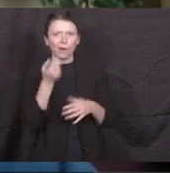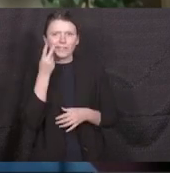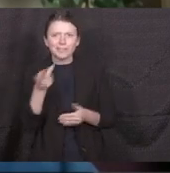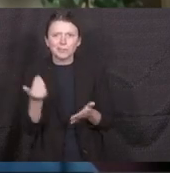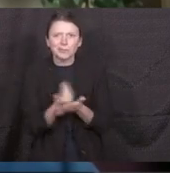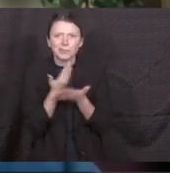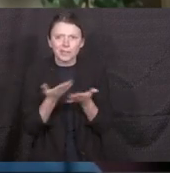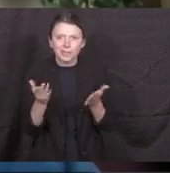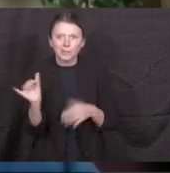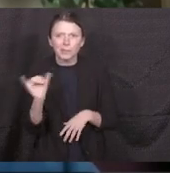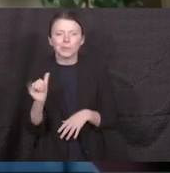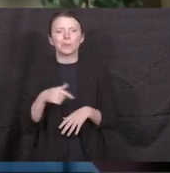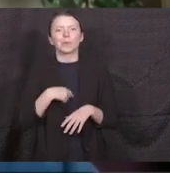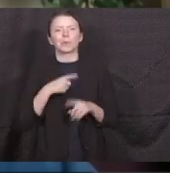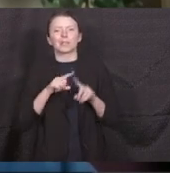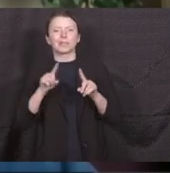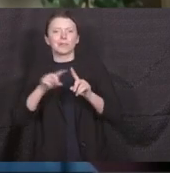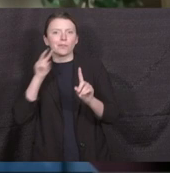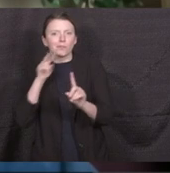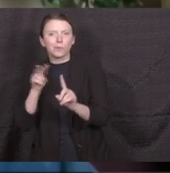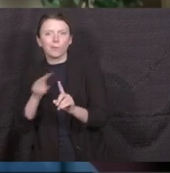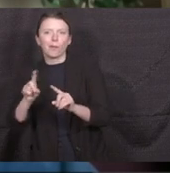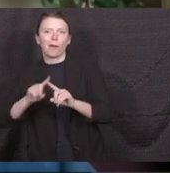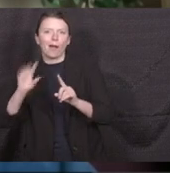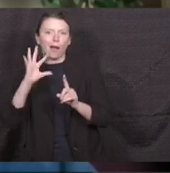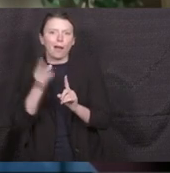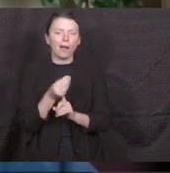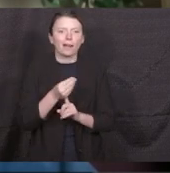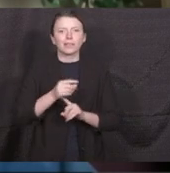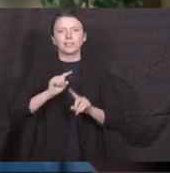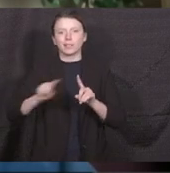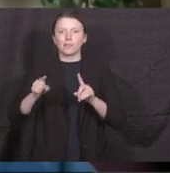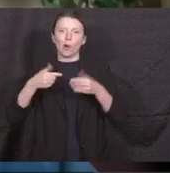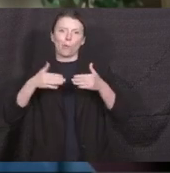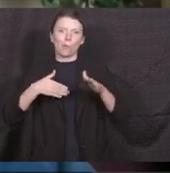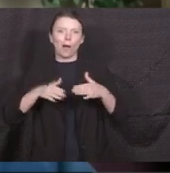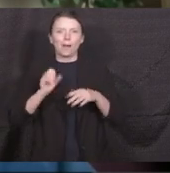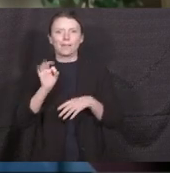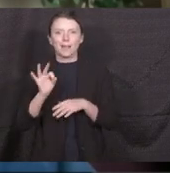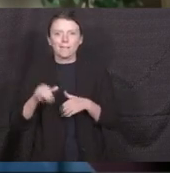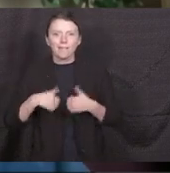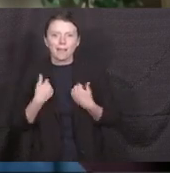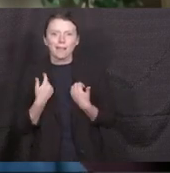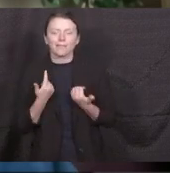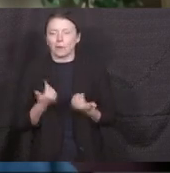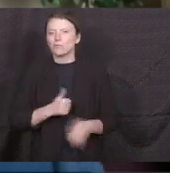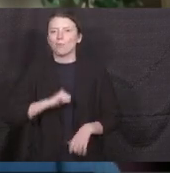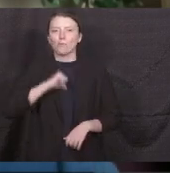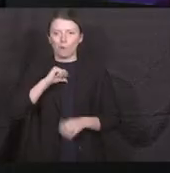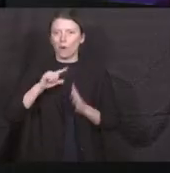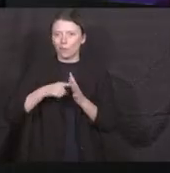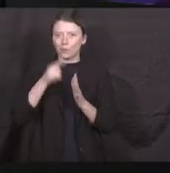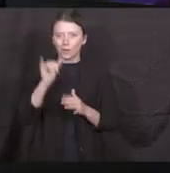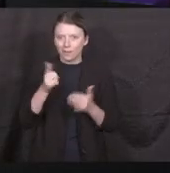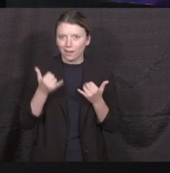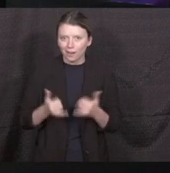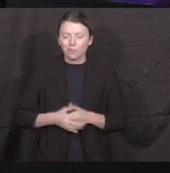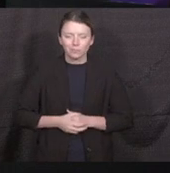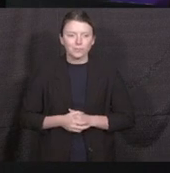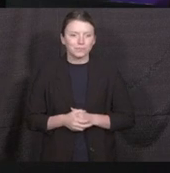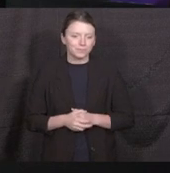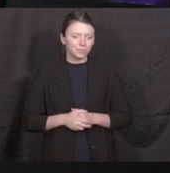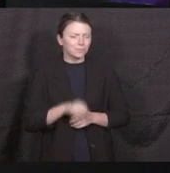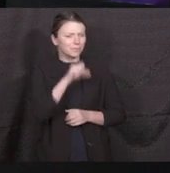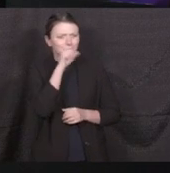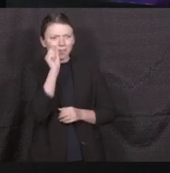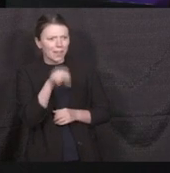see viewpoints from other cultures and other walks of life. And I'm super proud that we're going that direction. I love